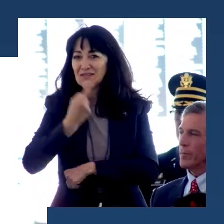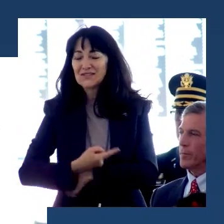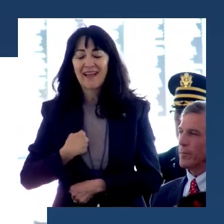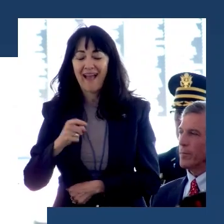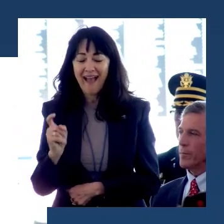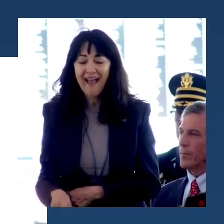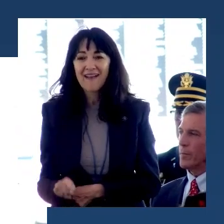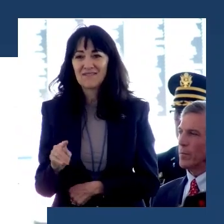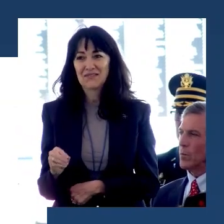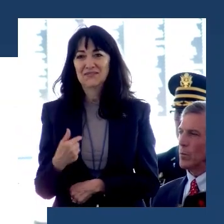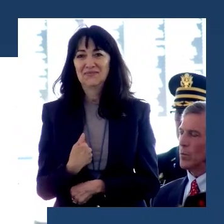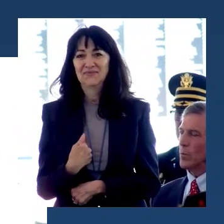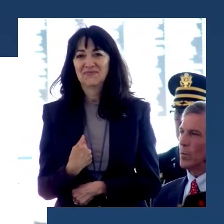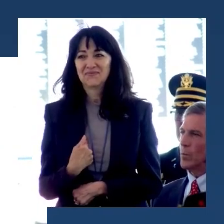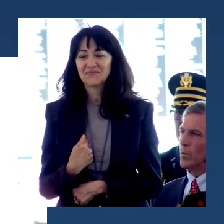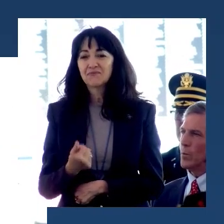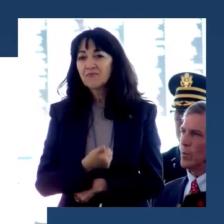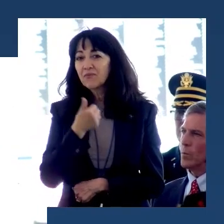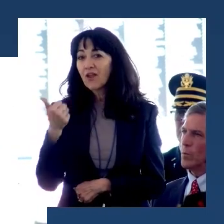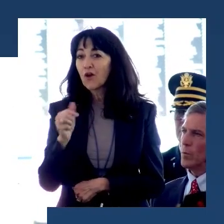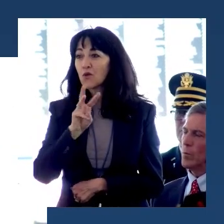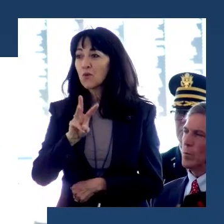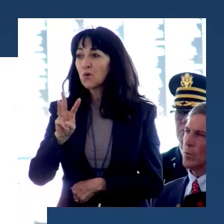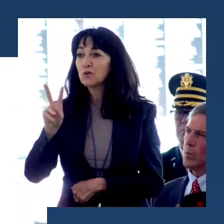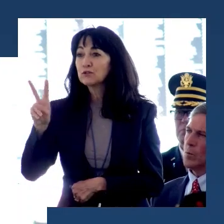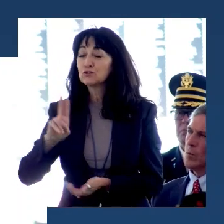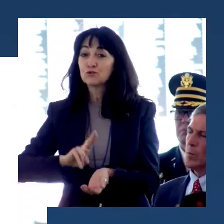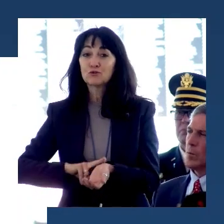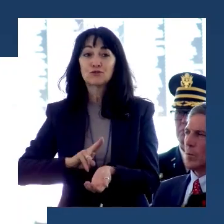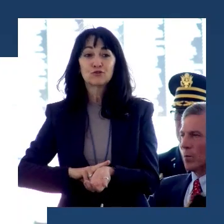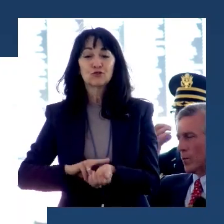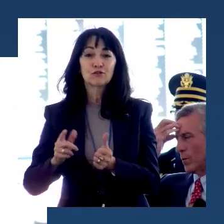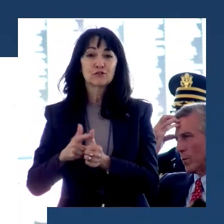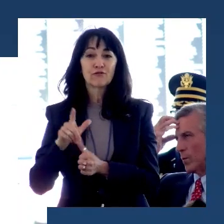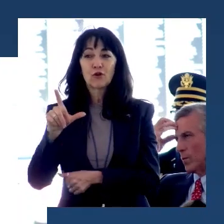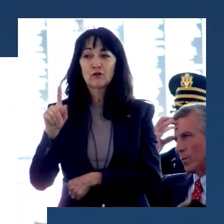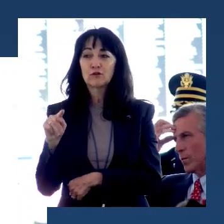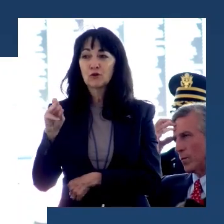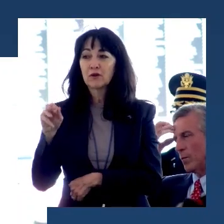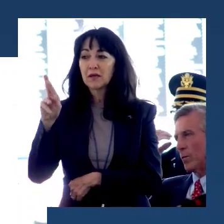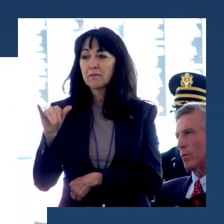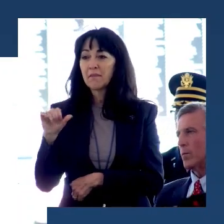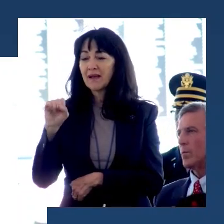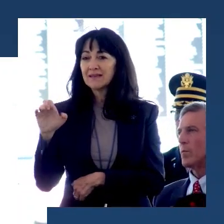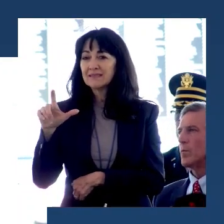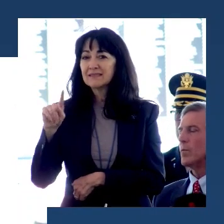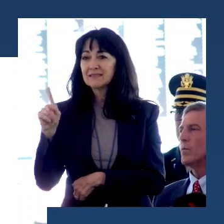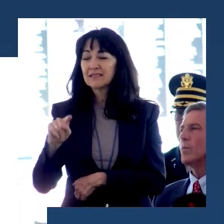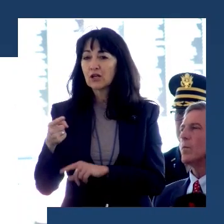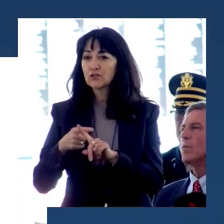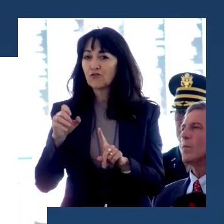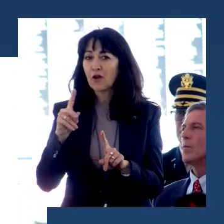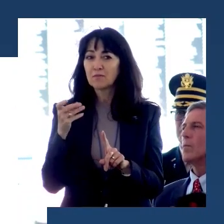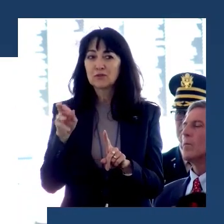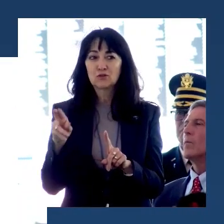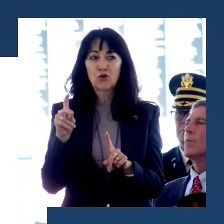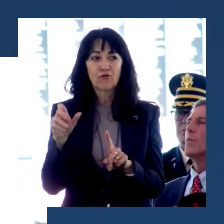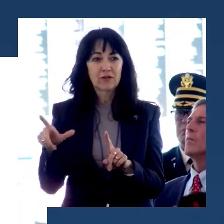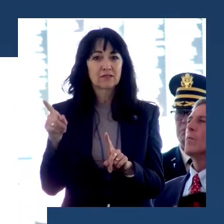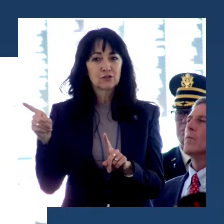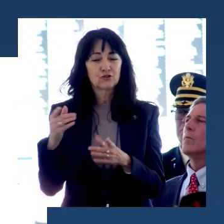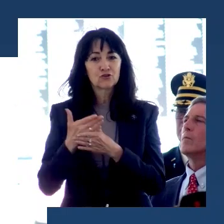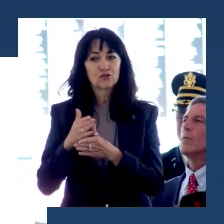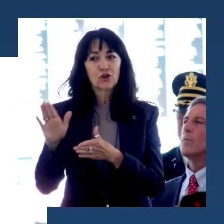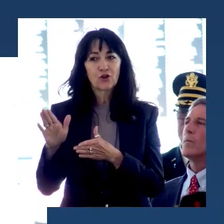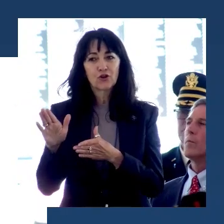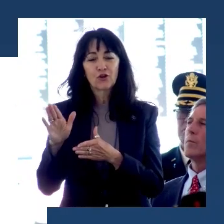her. Another World War II nurse, First Lieutenant Mary Seltz from Dover, Delaware, shared her memorable